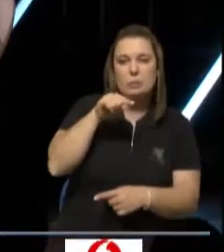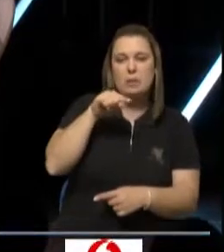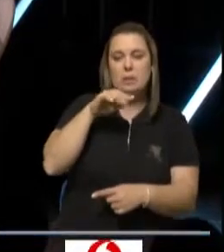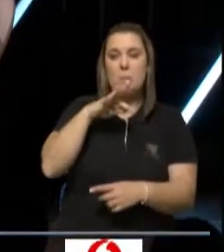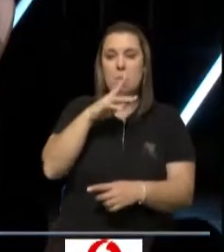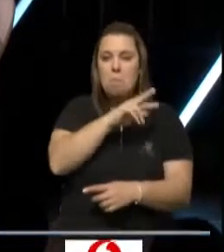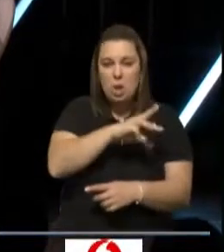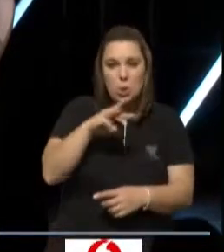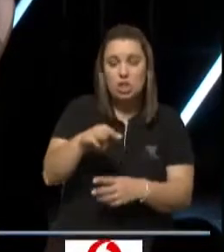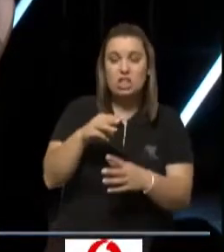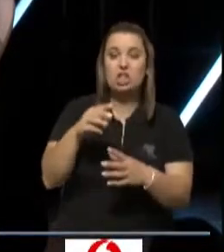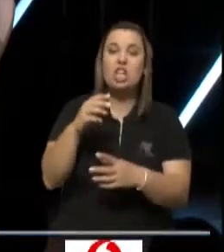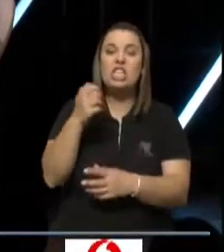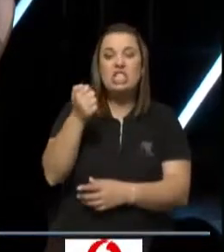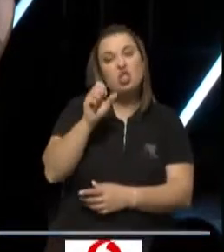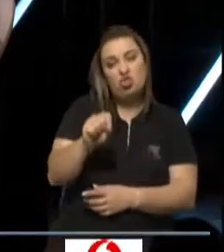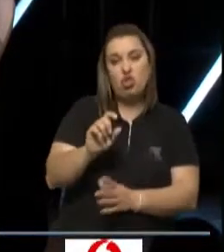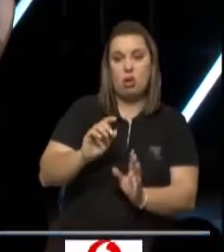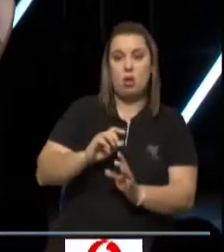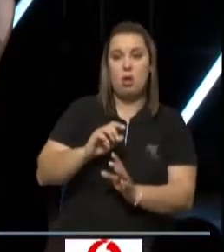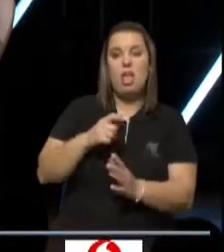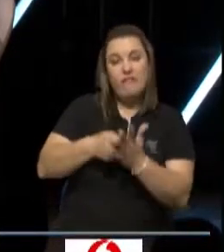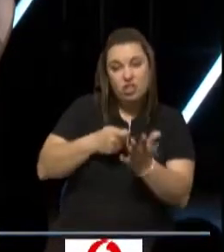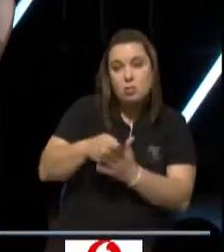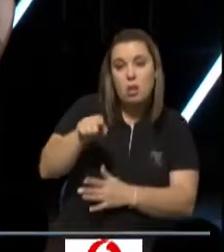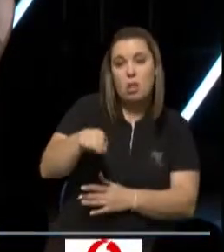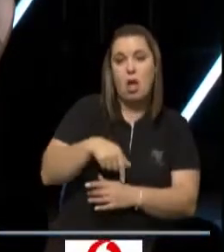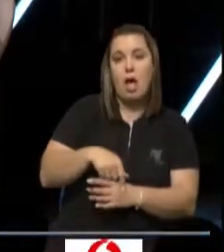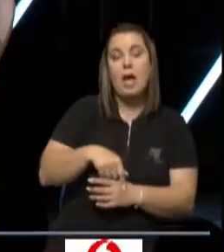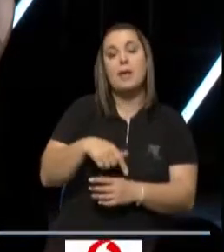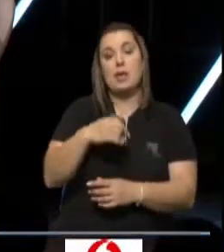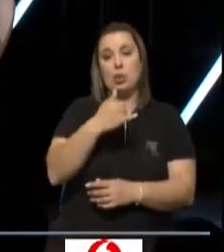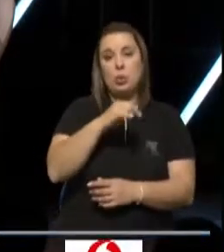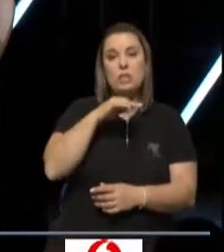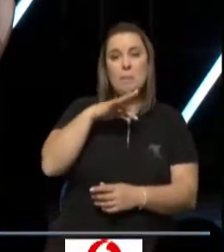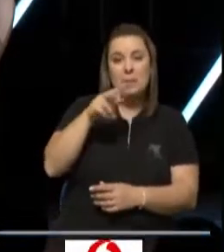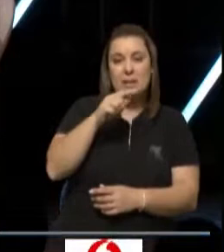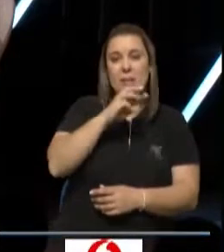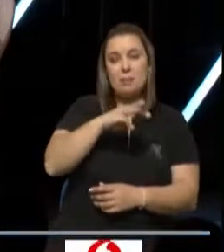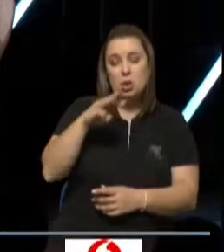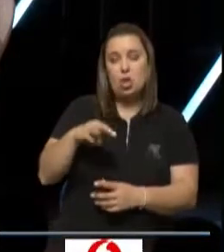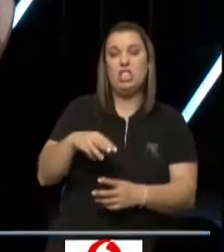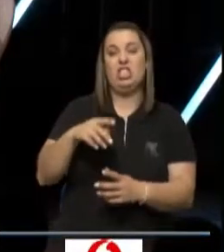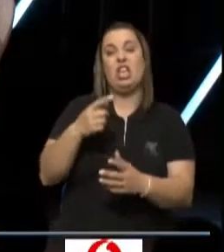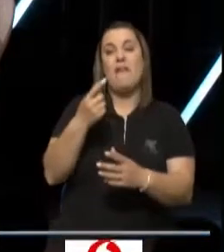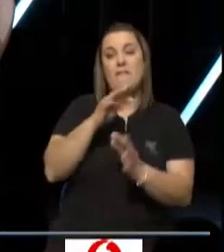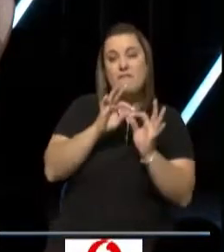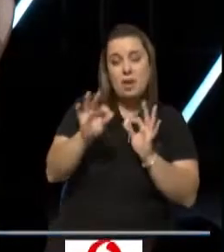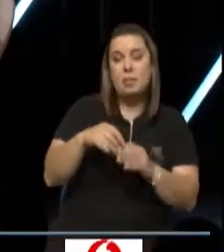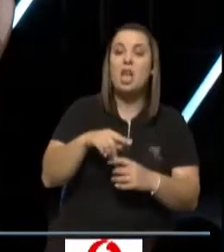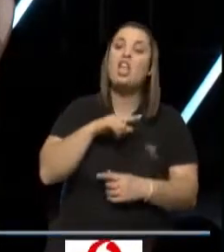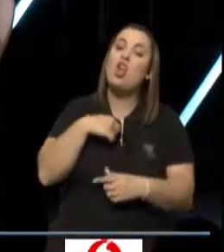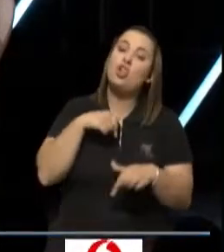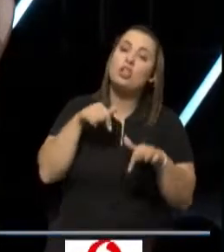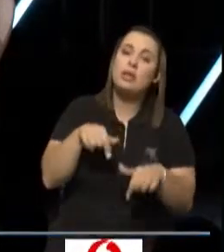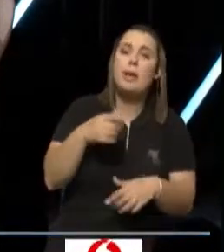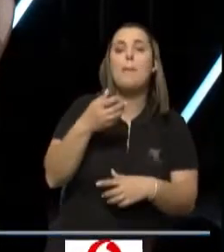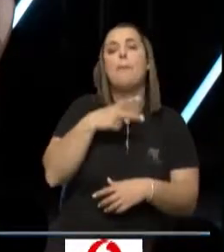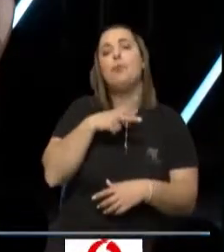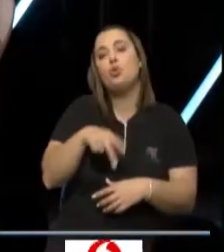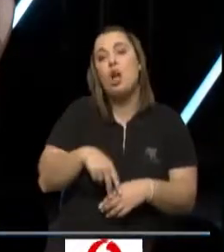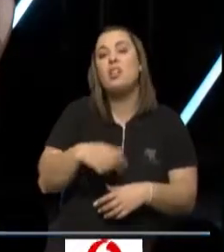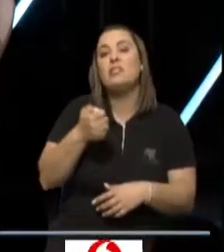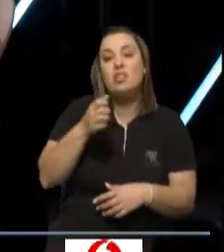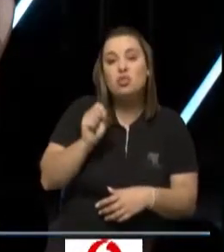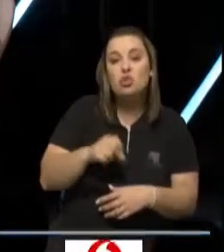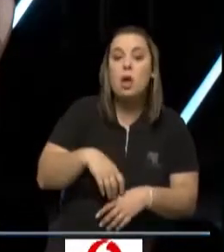investments in Spain, and there are millions invested in fiber and 5G,